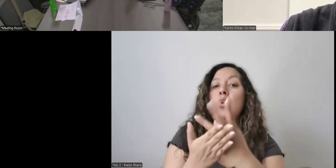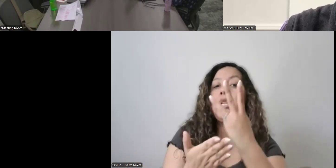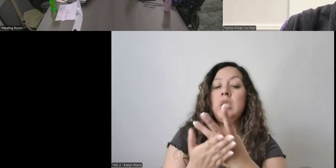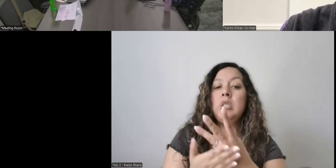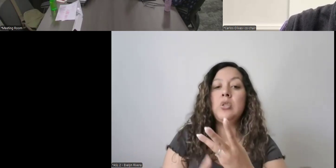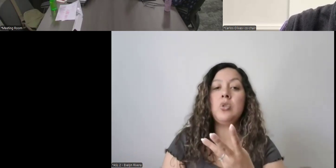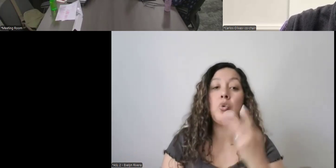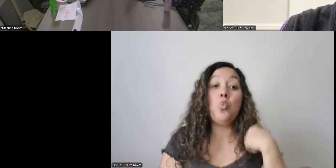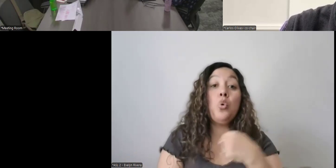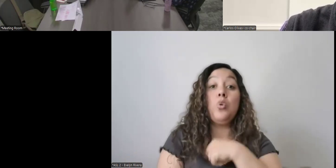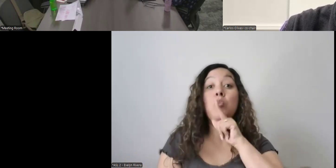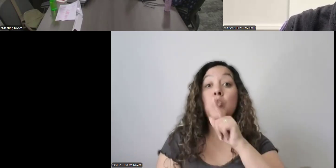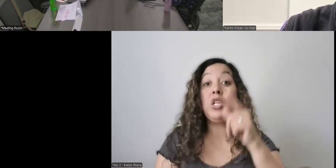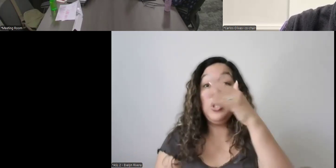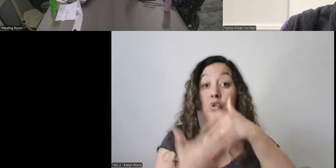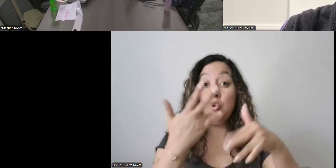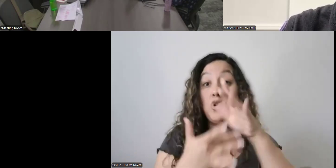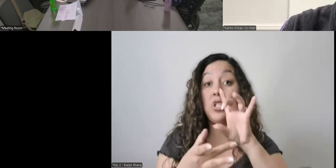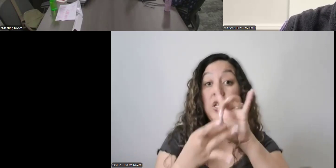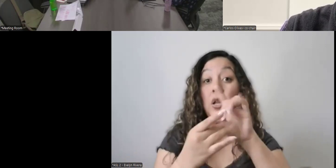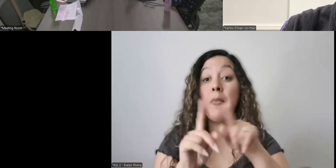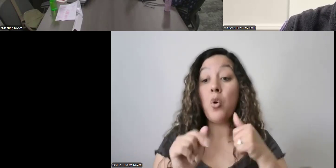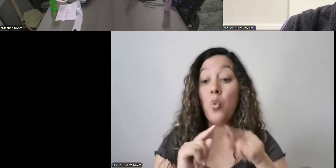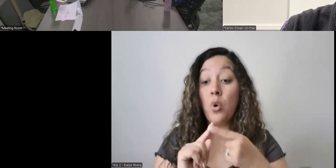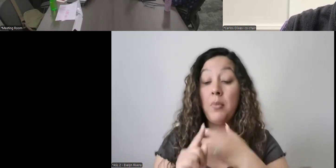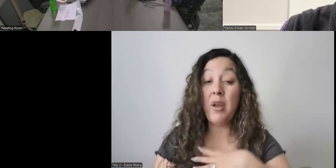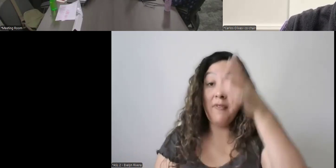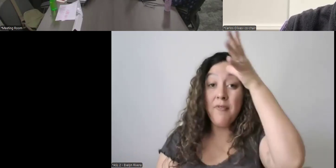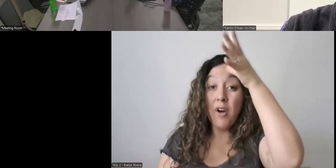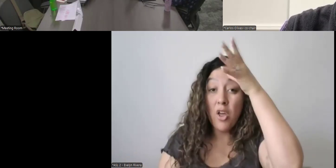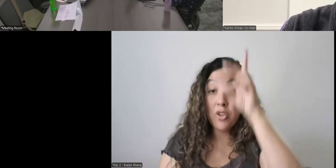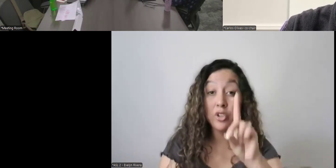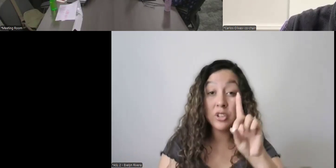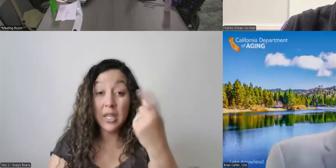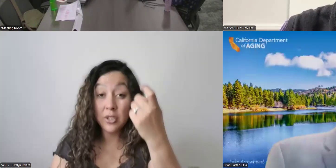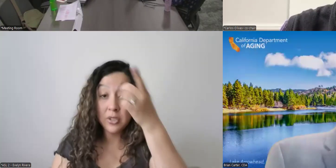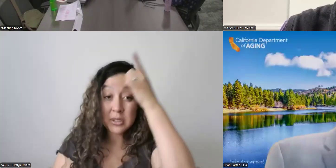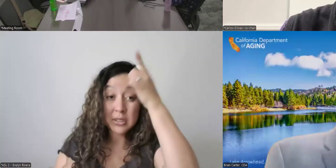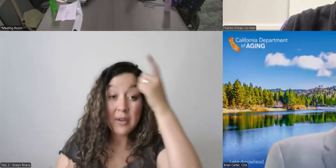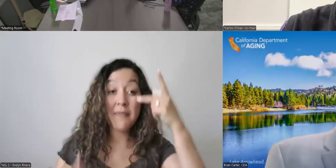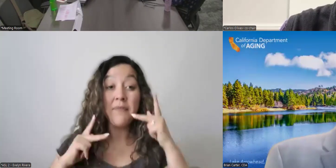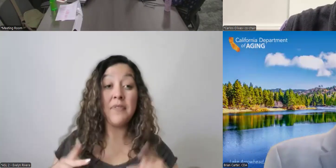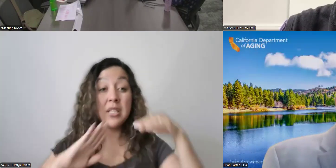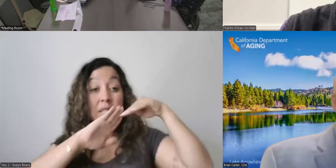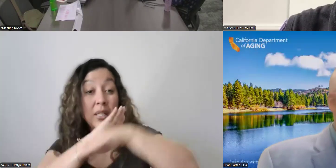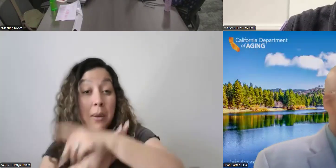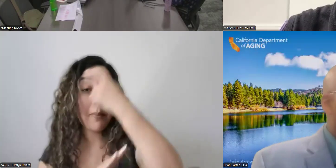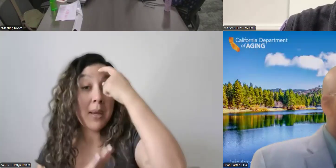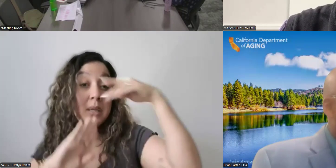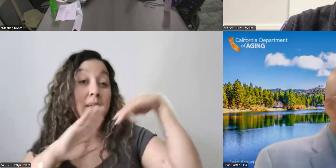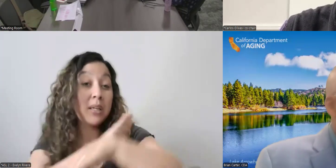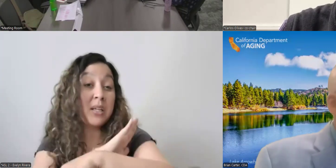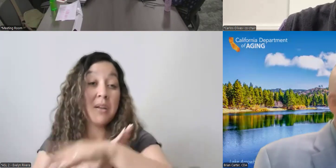very socially connected, but when my dad was diagnosed, as he physically declined, mentally declined, people didn't know what to do. They